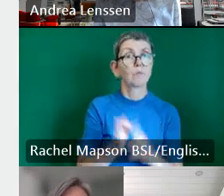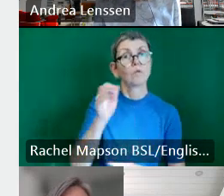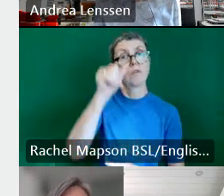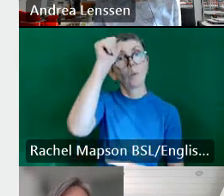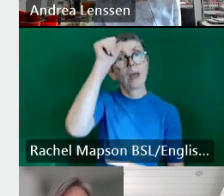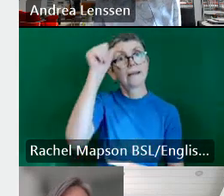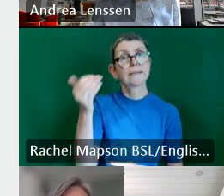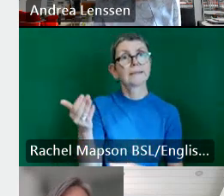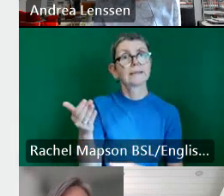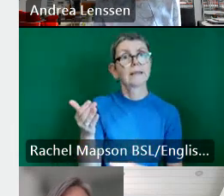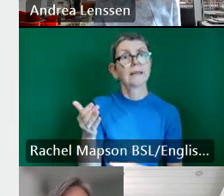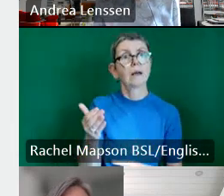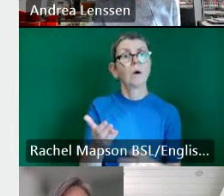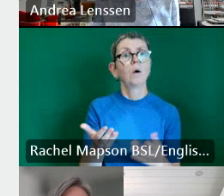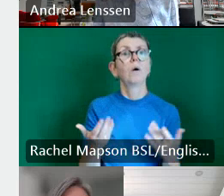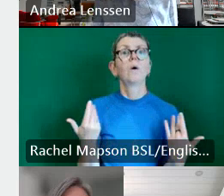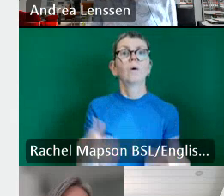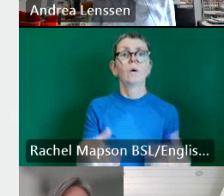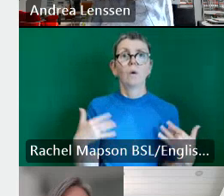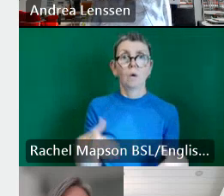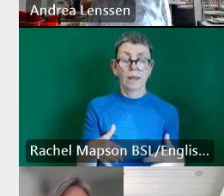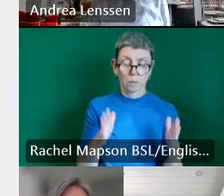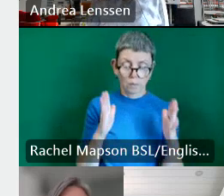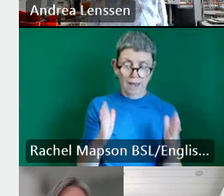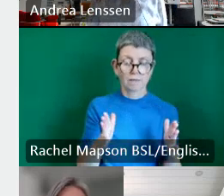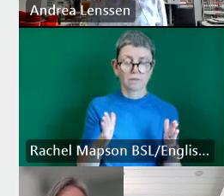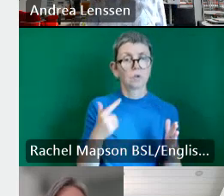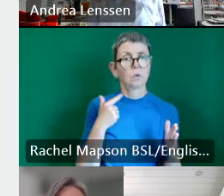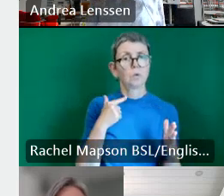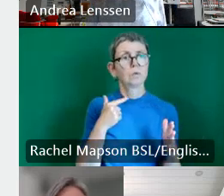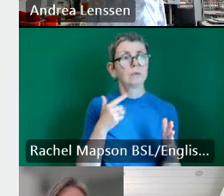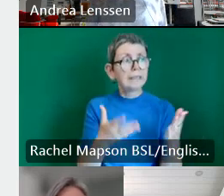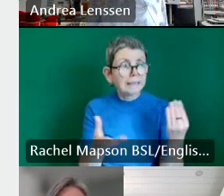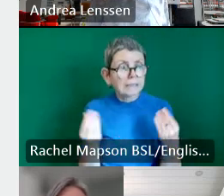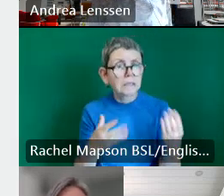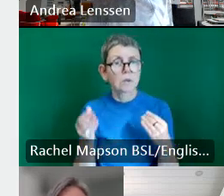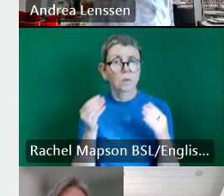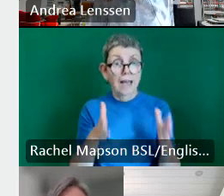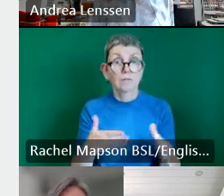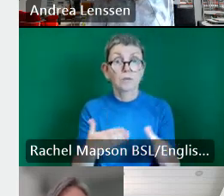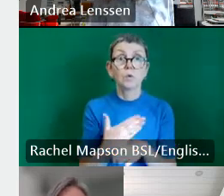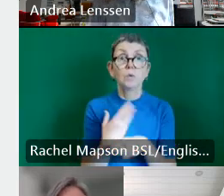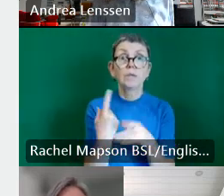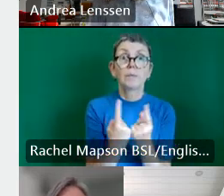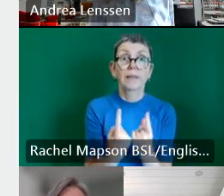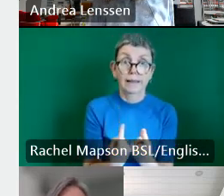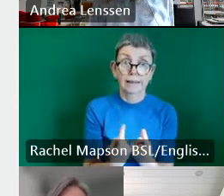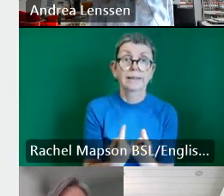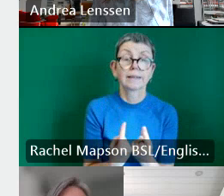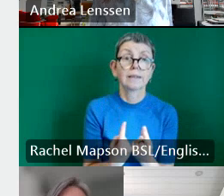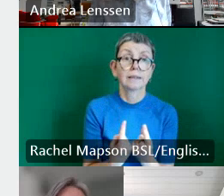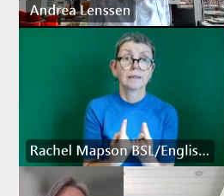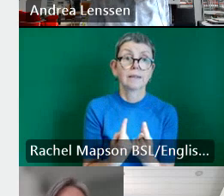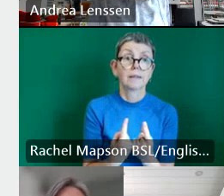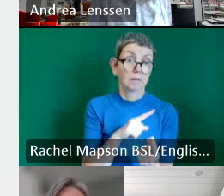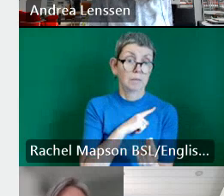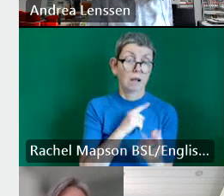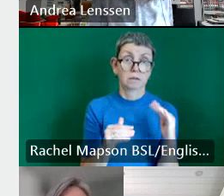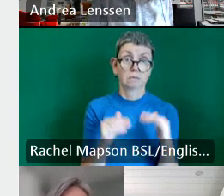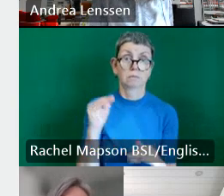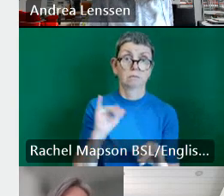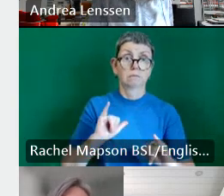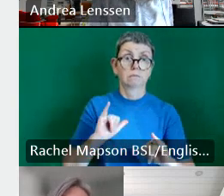feet on the ground and say, okay, this is what we're going to do. We're going to move forward. We're going to listen to communities and, you know, get guidance from the people that's dealing with these